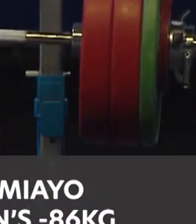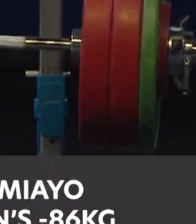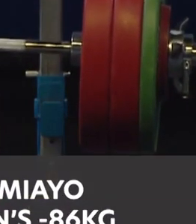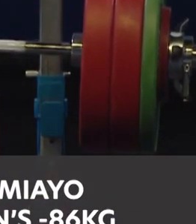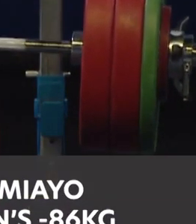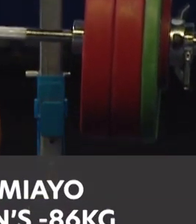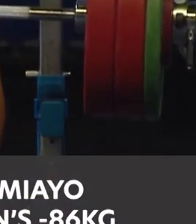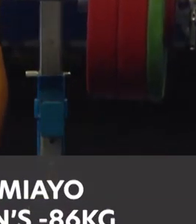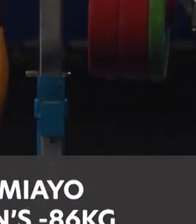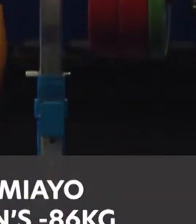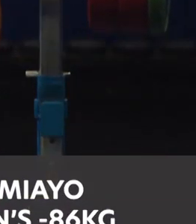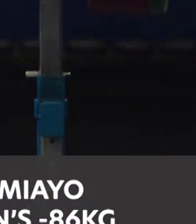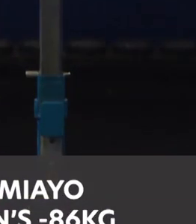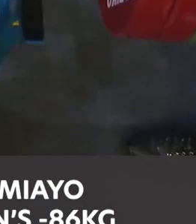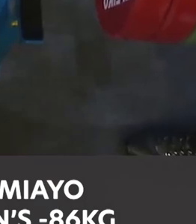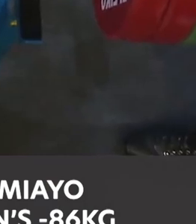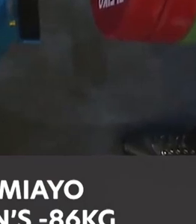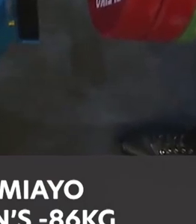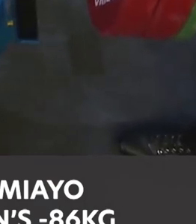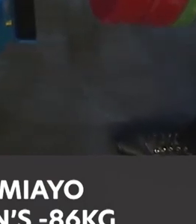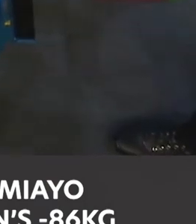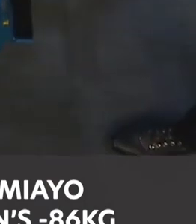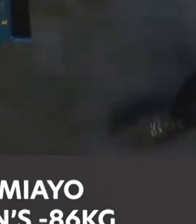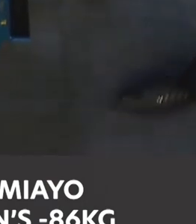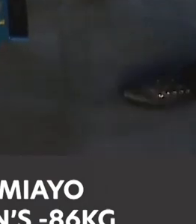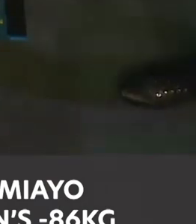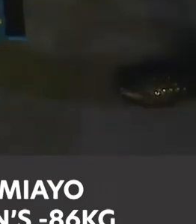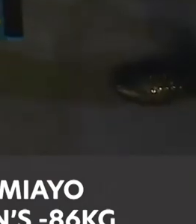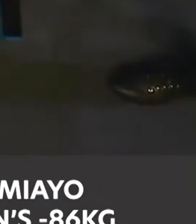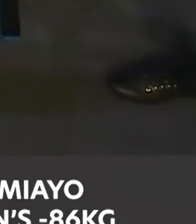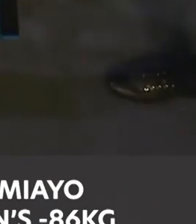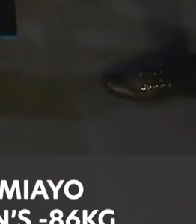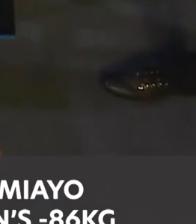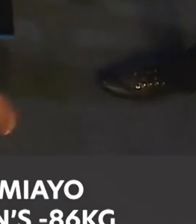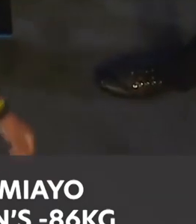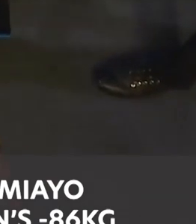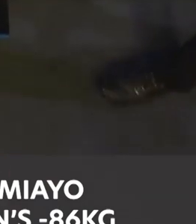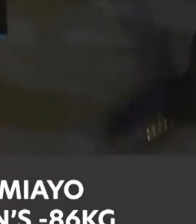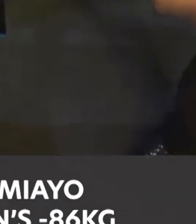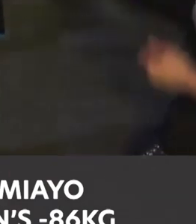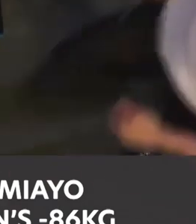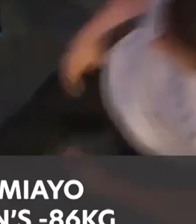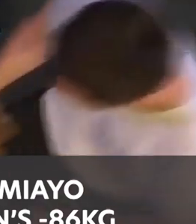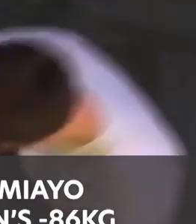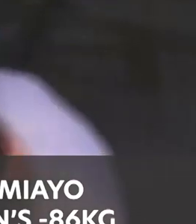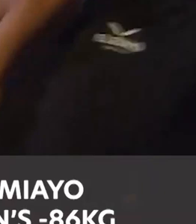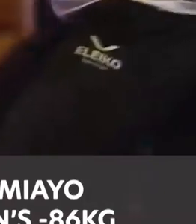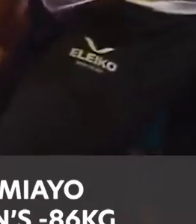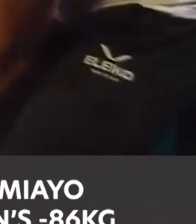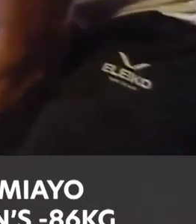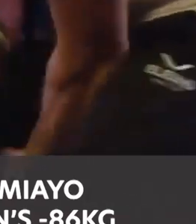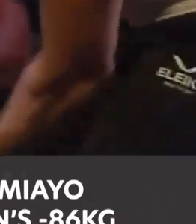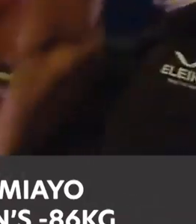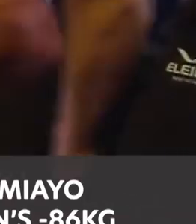back. What for me, I am 150. Look at that! Look at that! She's got